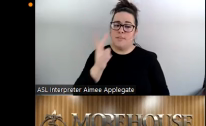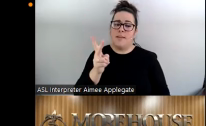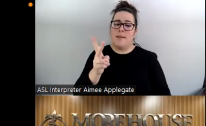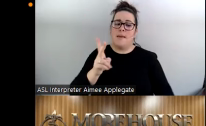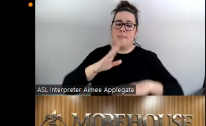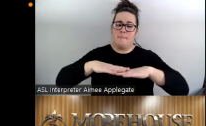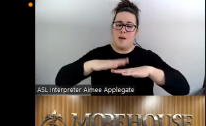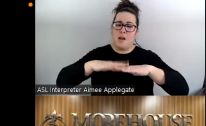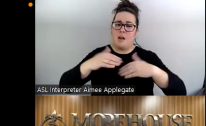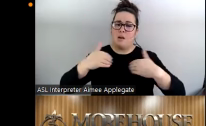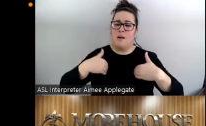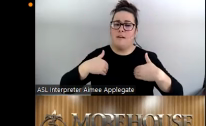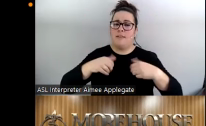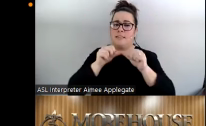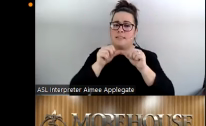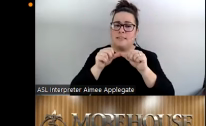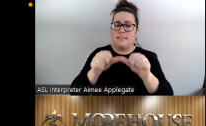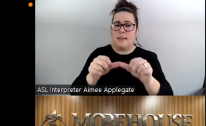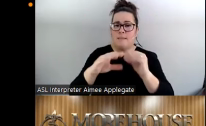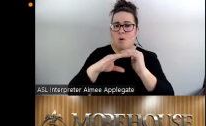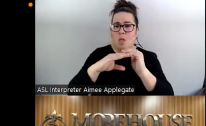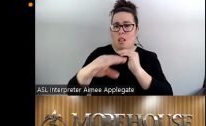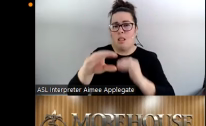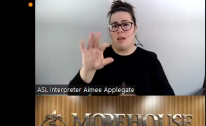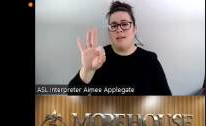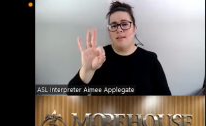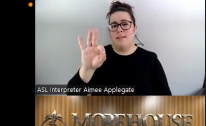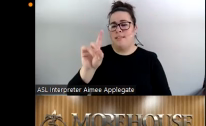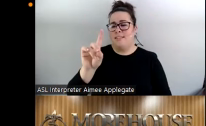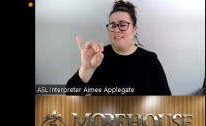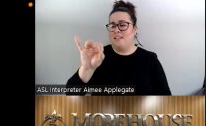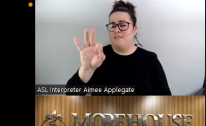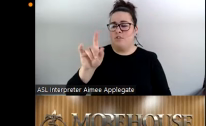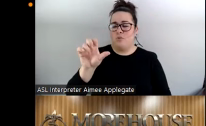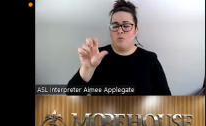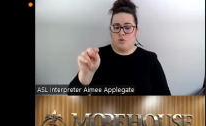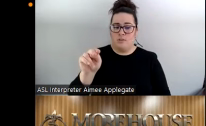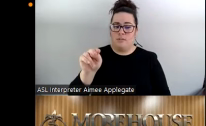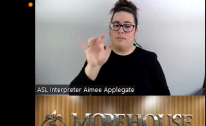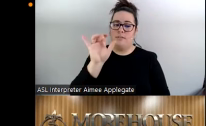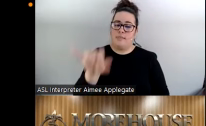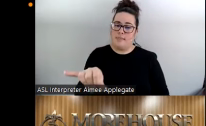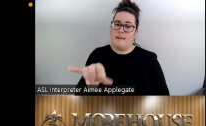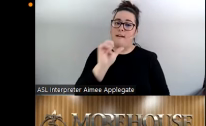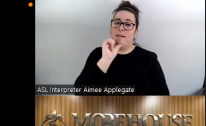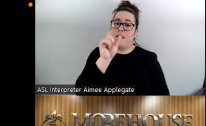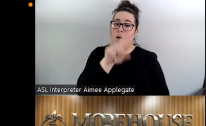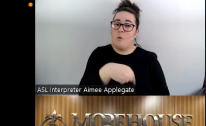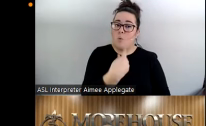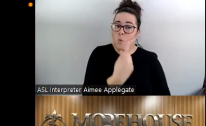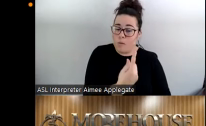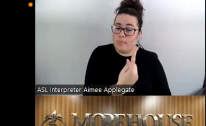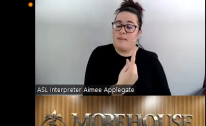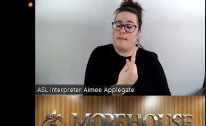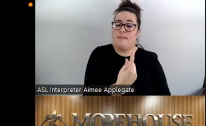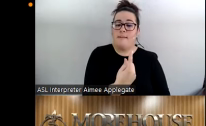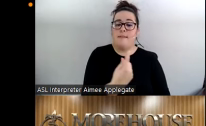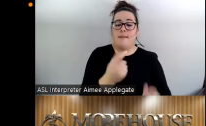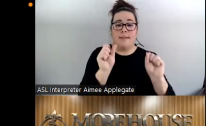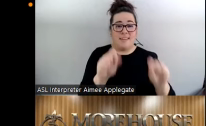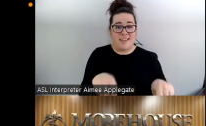good example of what we call a multimodal large language model, where it doesn't just have the ability to